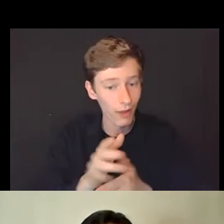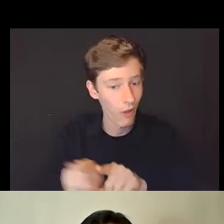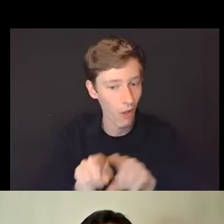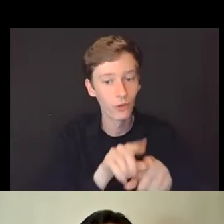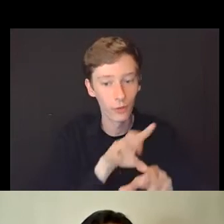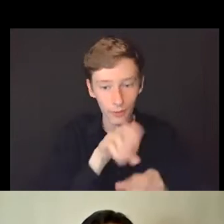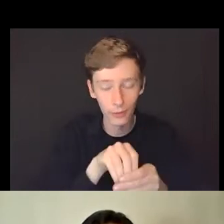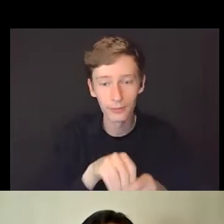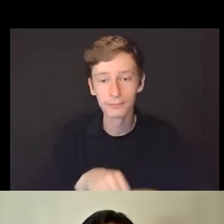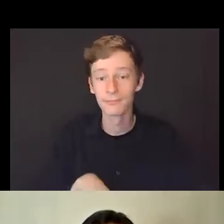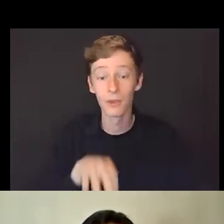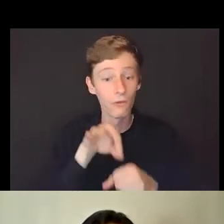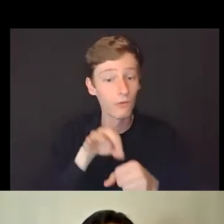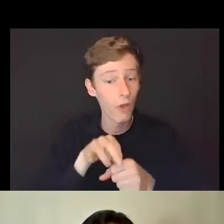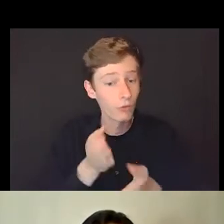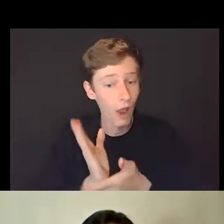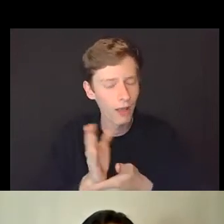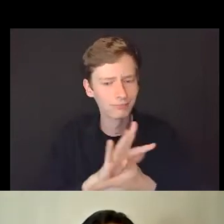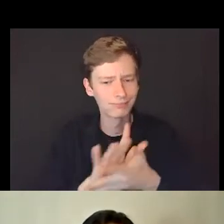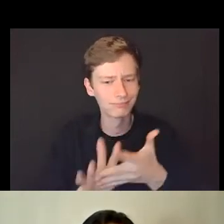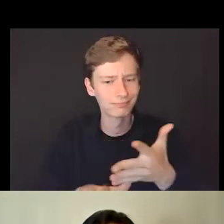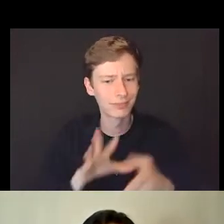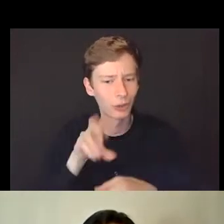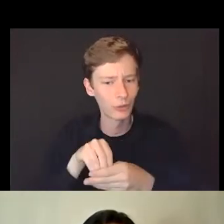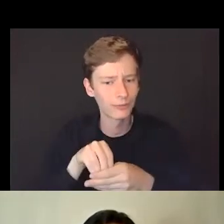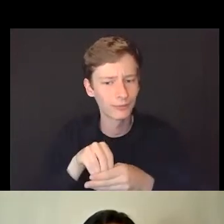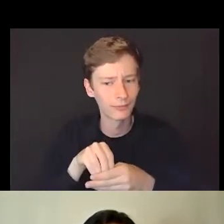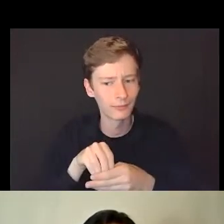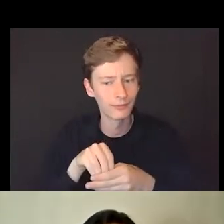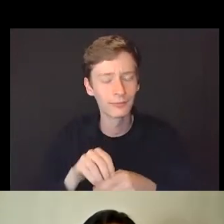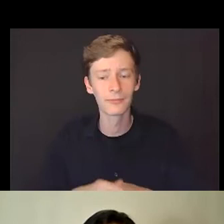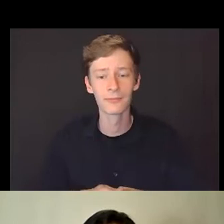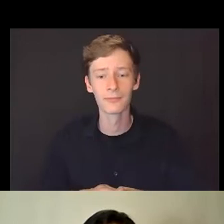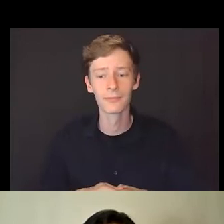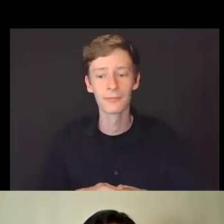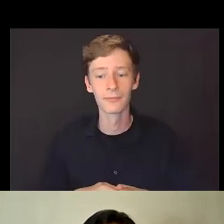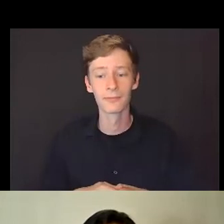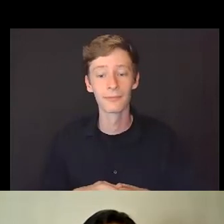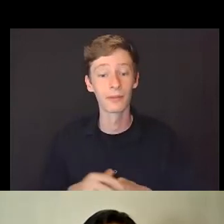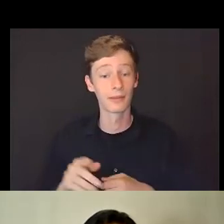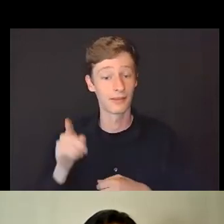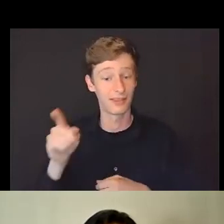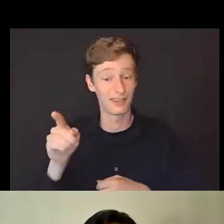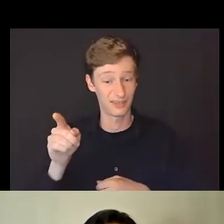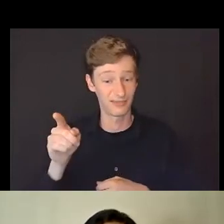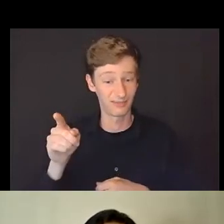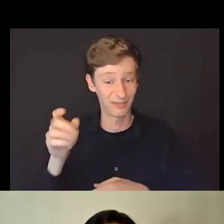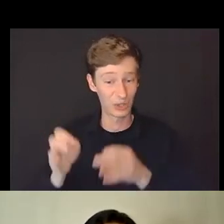that every group out there was going to be hit by this conservative court,